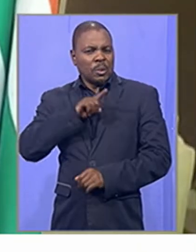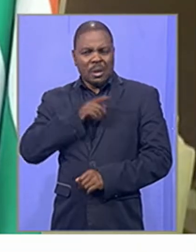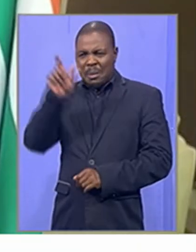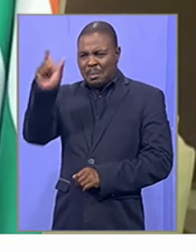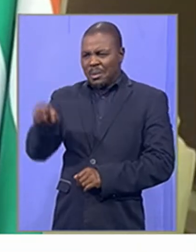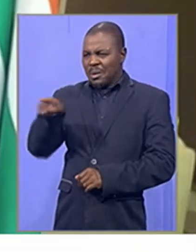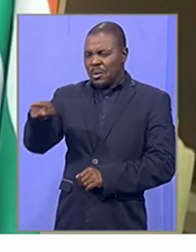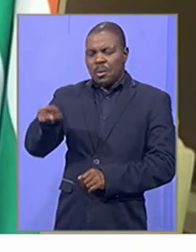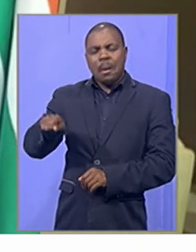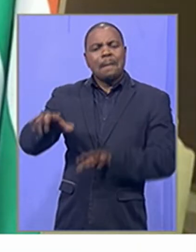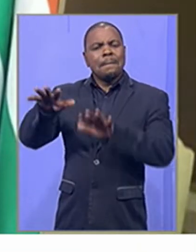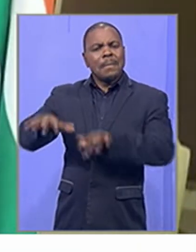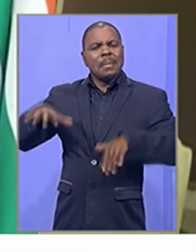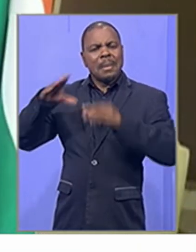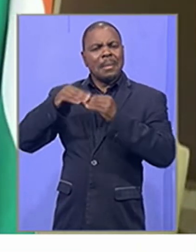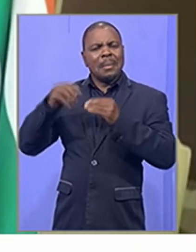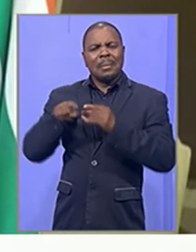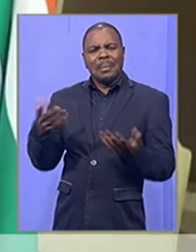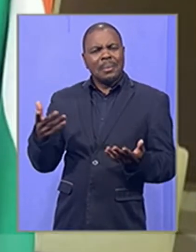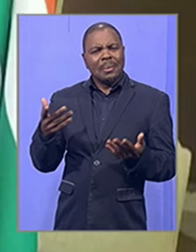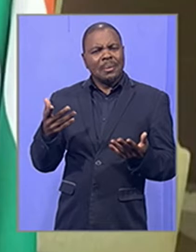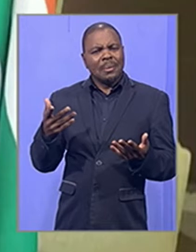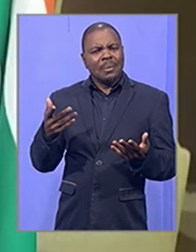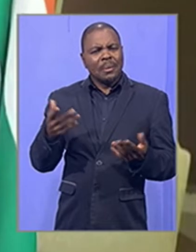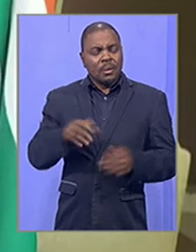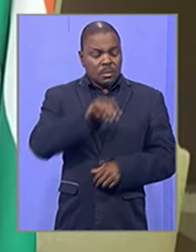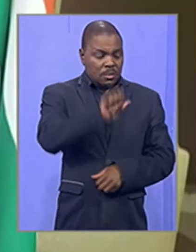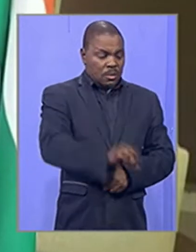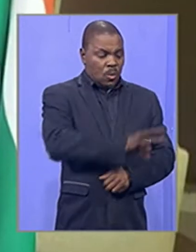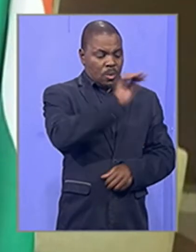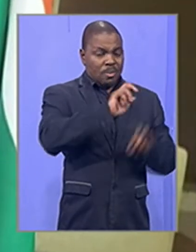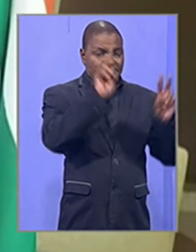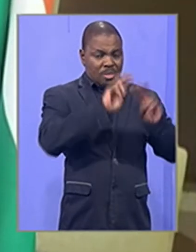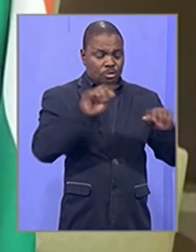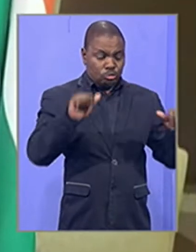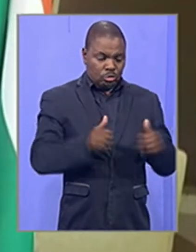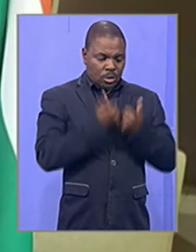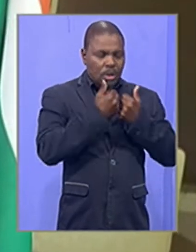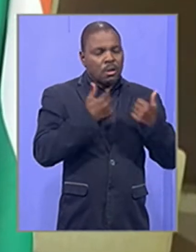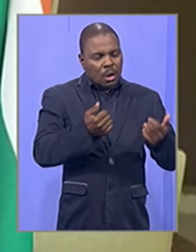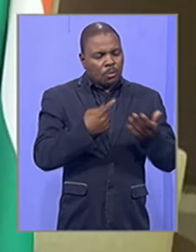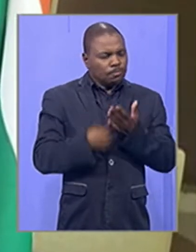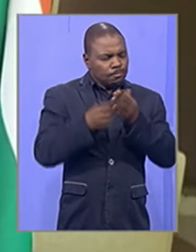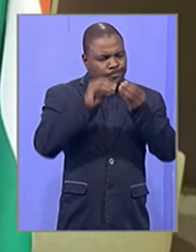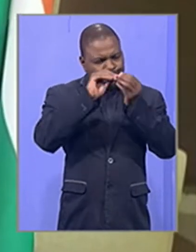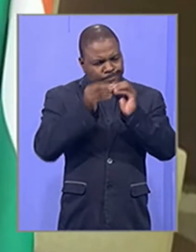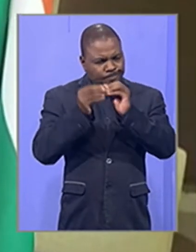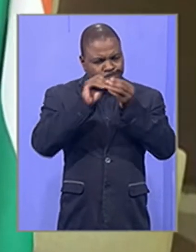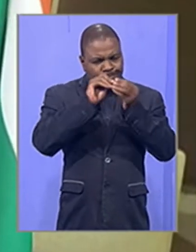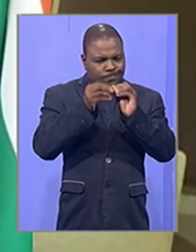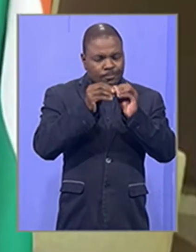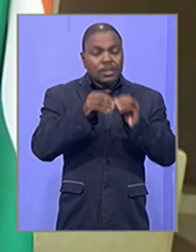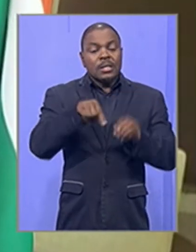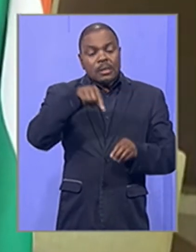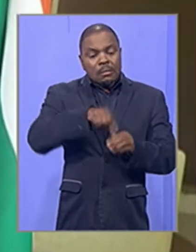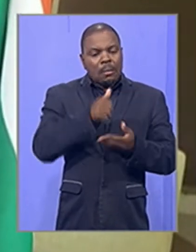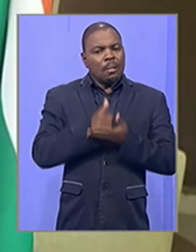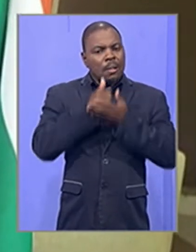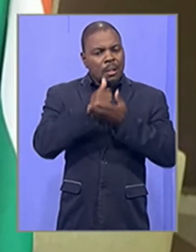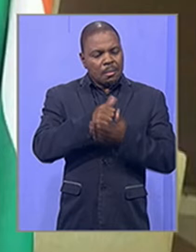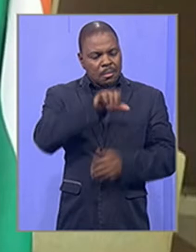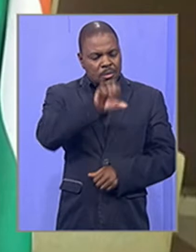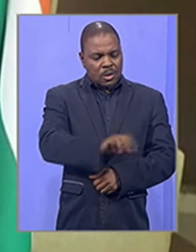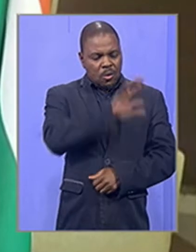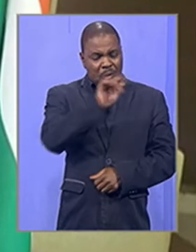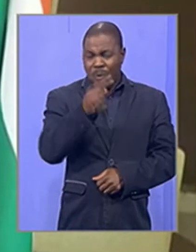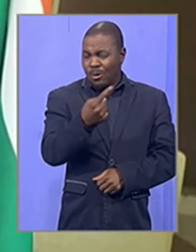of parliament. The energy challenges in South Africa are being addressed, and this will benefit not just the people of South